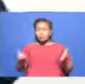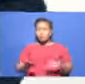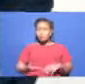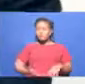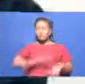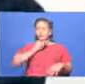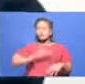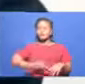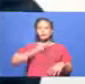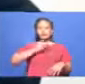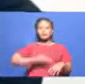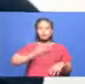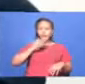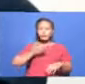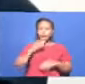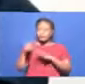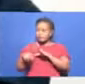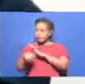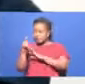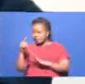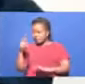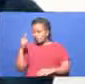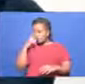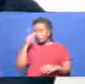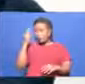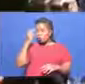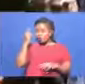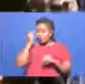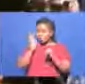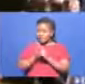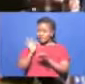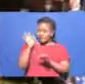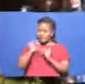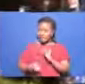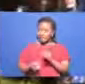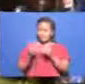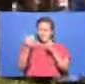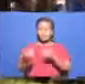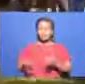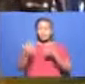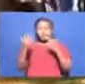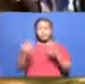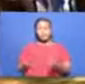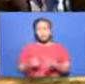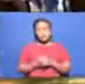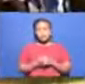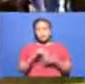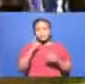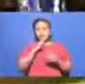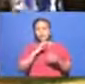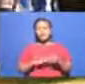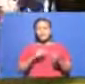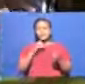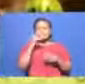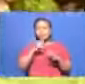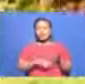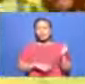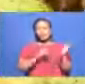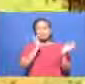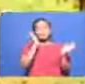homestead of the suspect and they torched the house. According to elders, the practice of banishment from the community